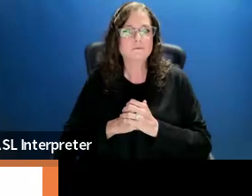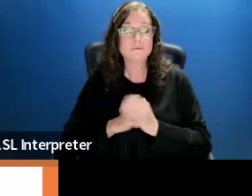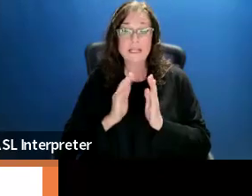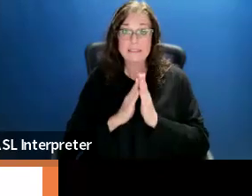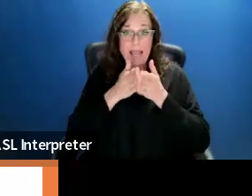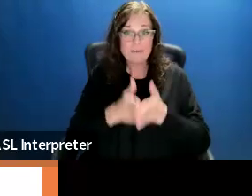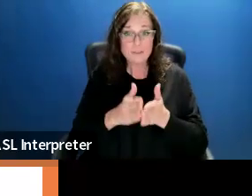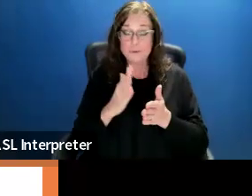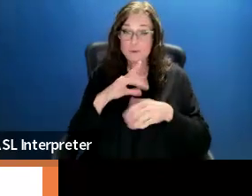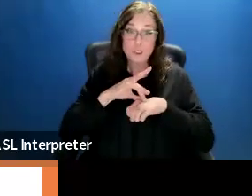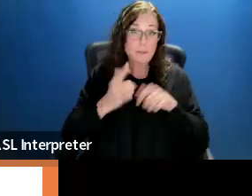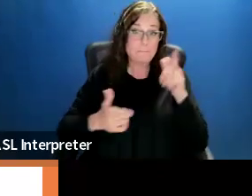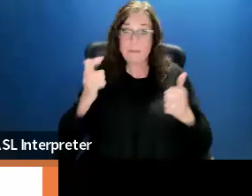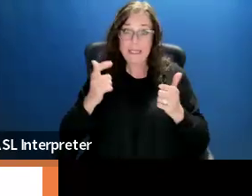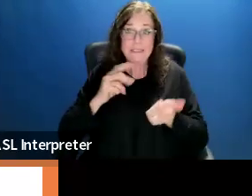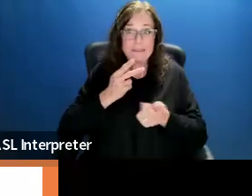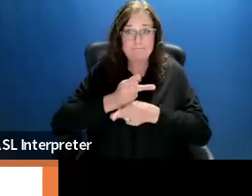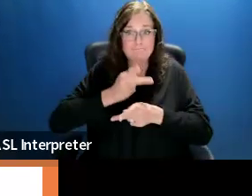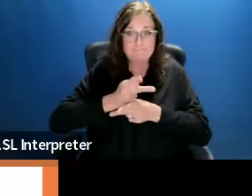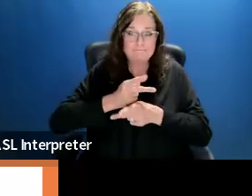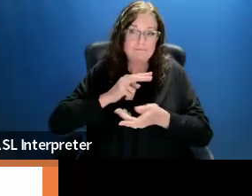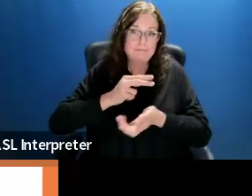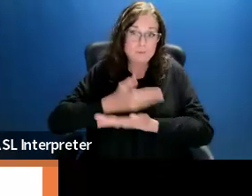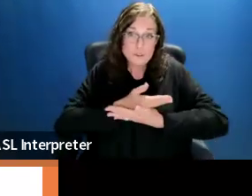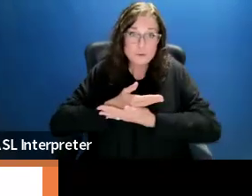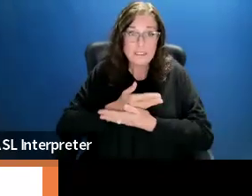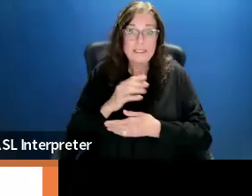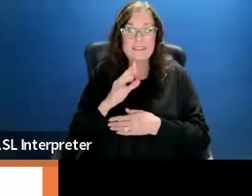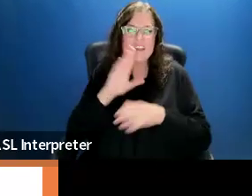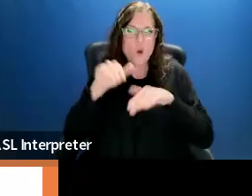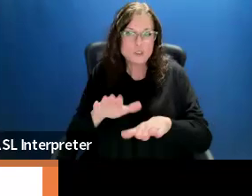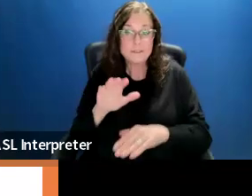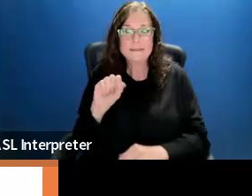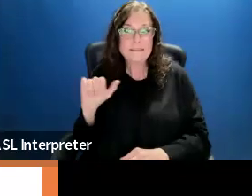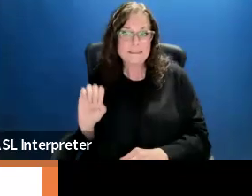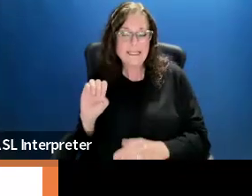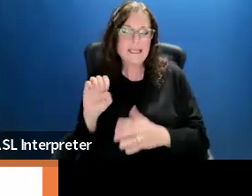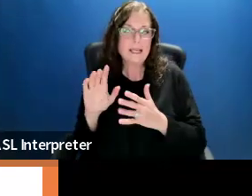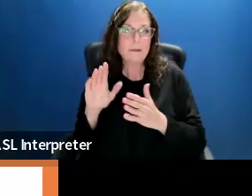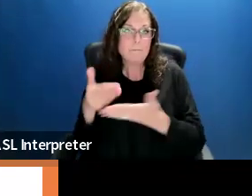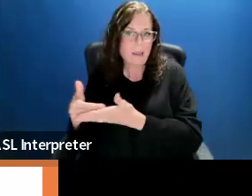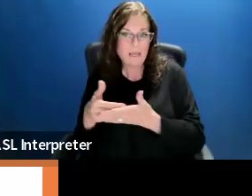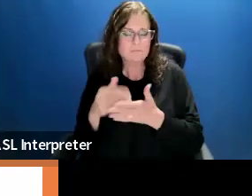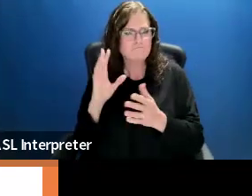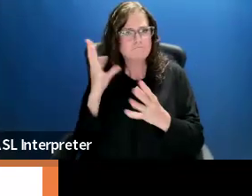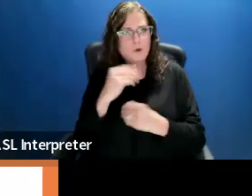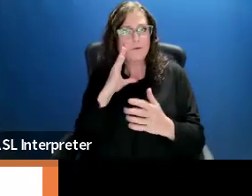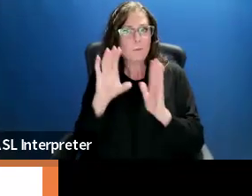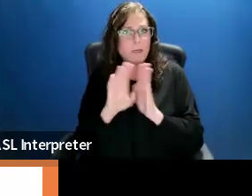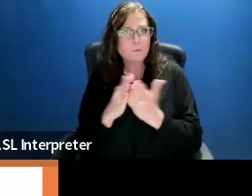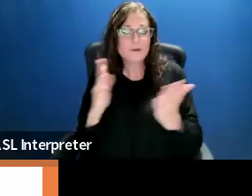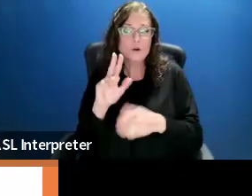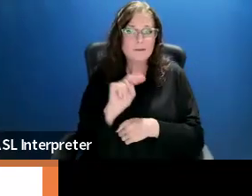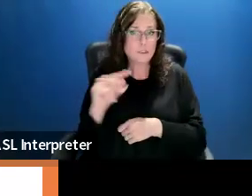Dive into Earth's biggest nursery, the ocean, in Sea Babies, a stunning picture book from National Geographic Kids.